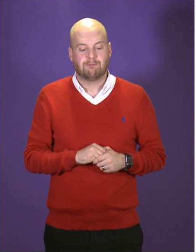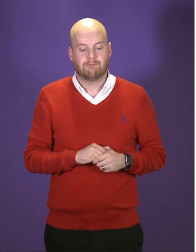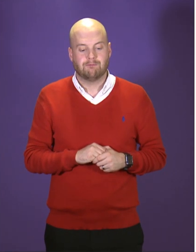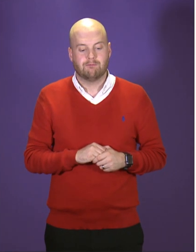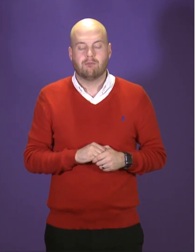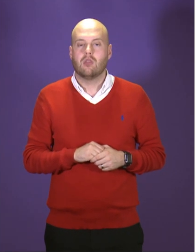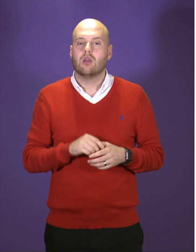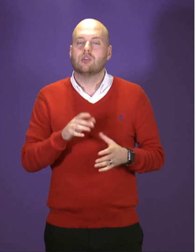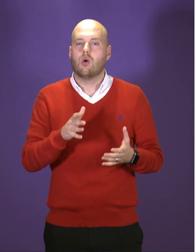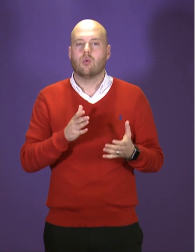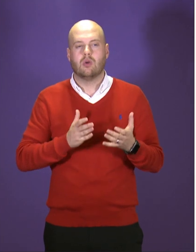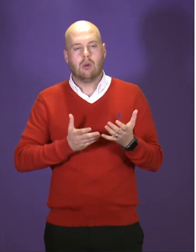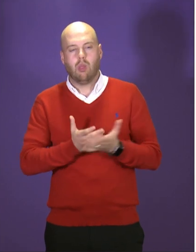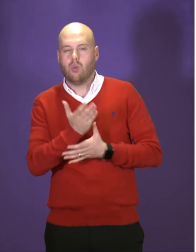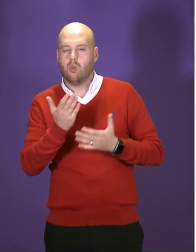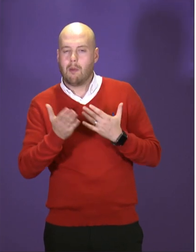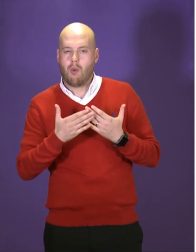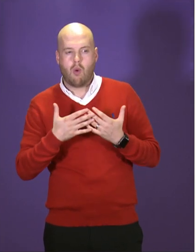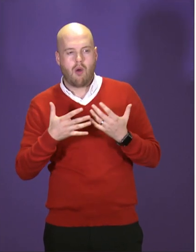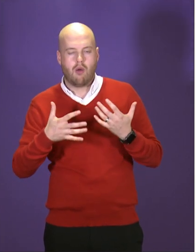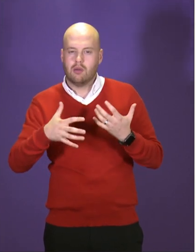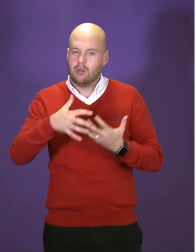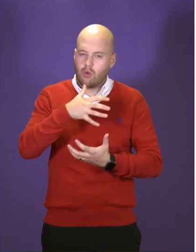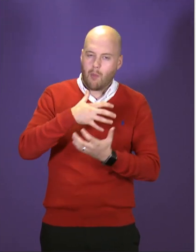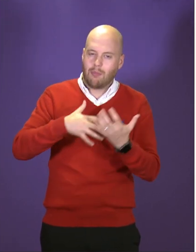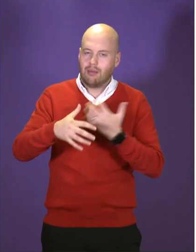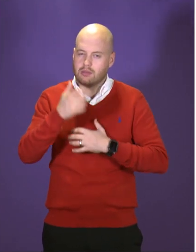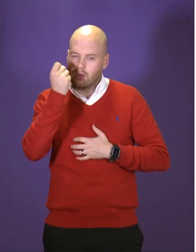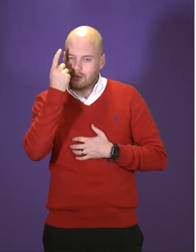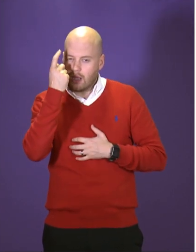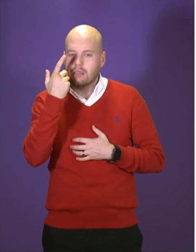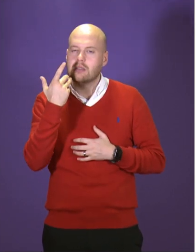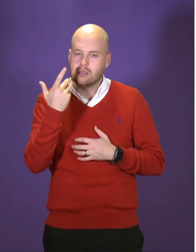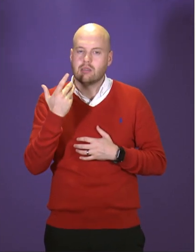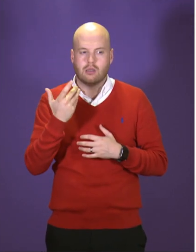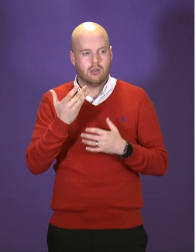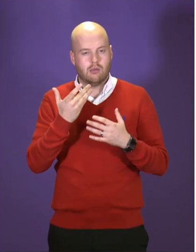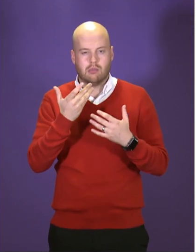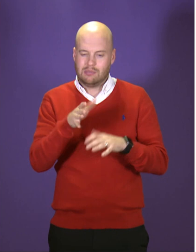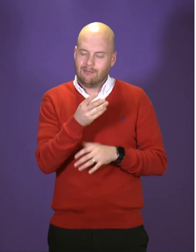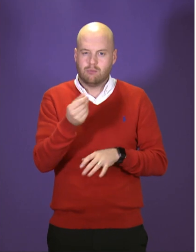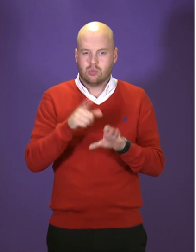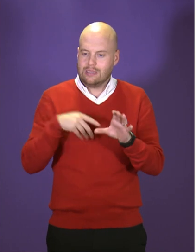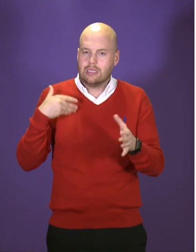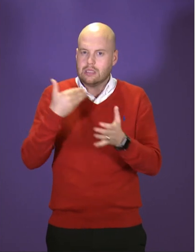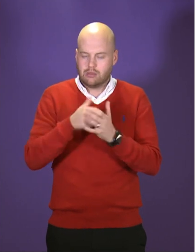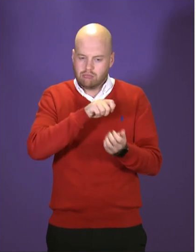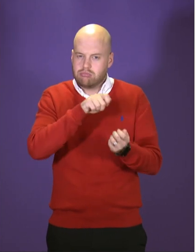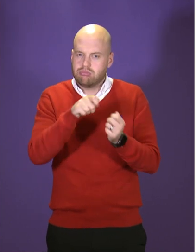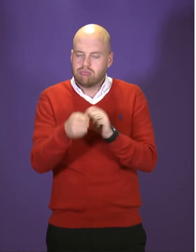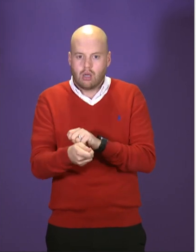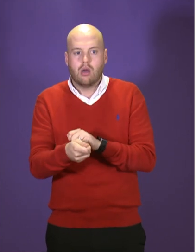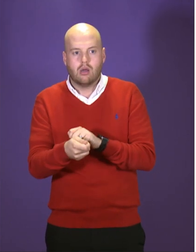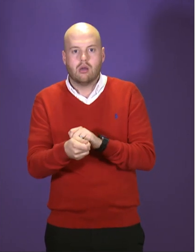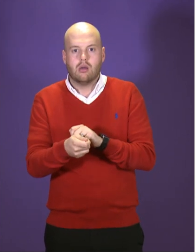more sophisticated understanding that has evolved in recent years of the intrinsic benefits of sharing more